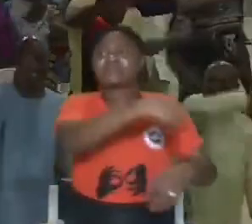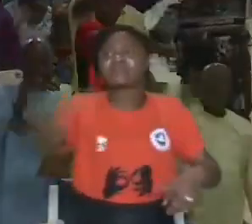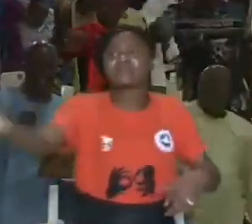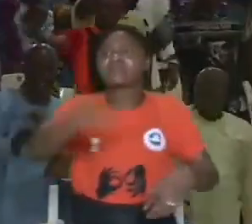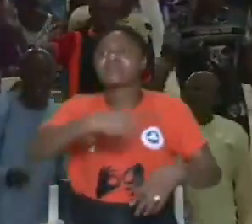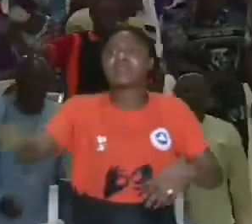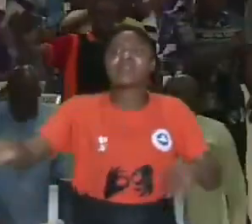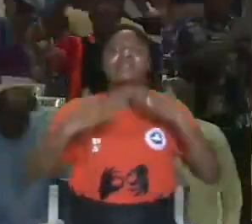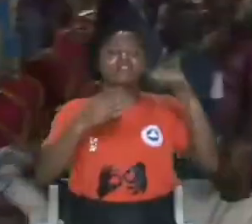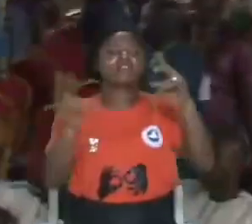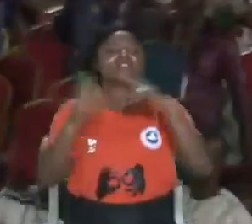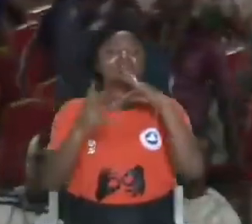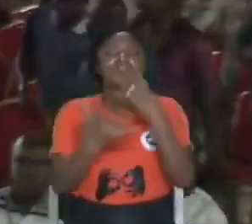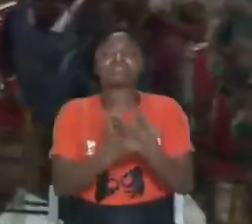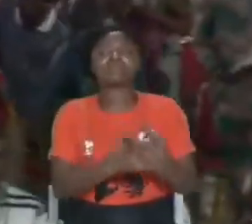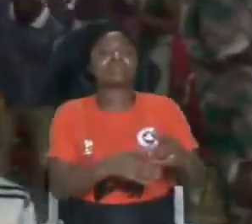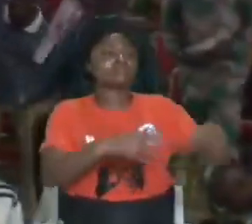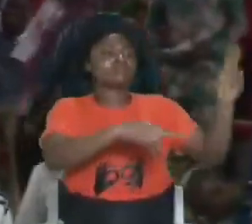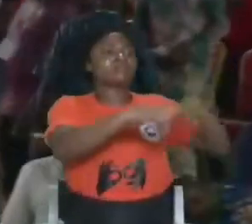very much. Have your seat.